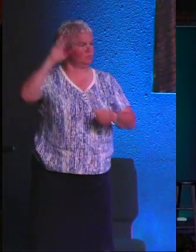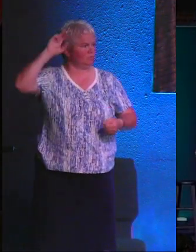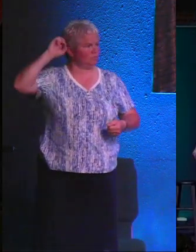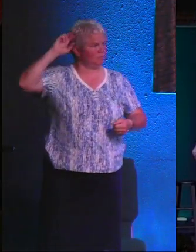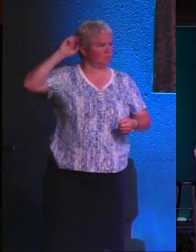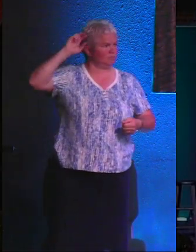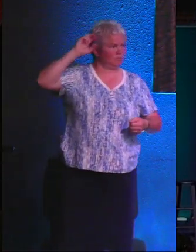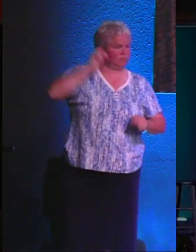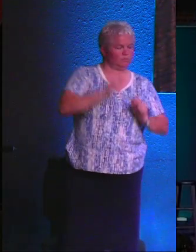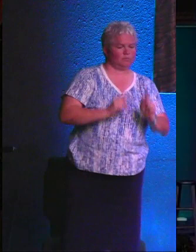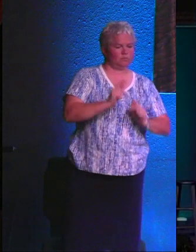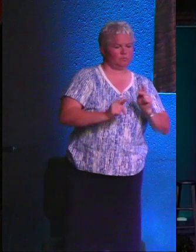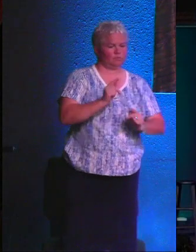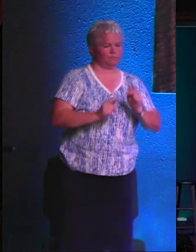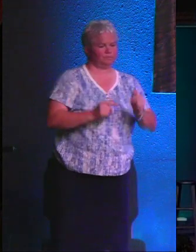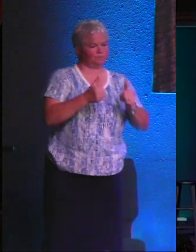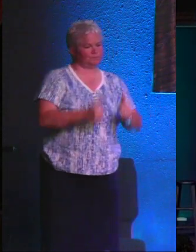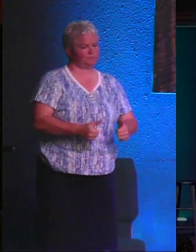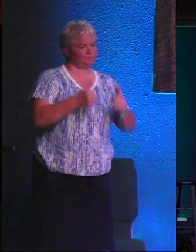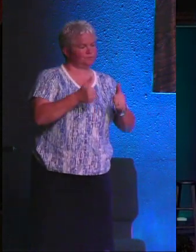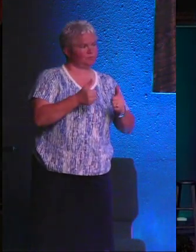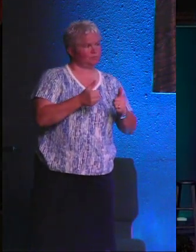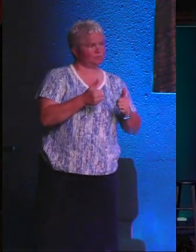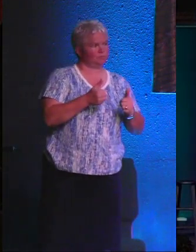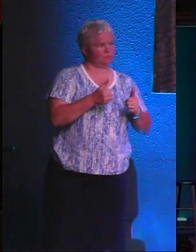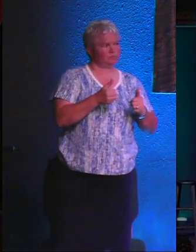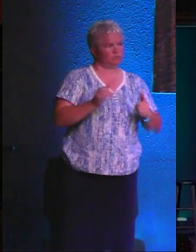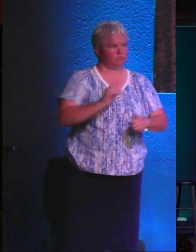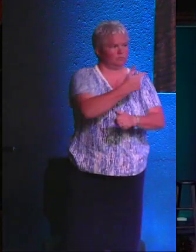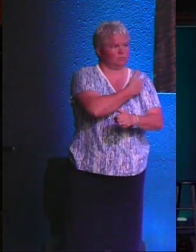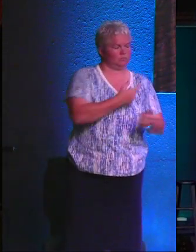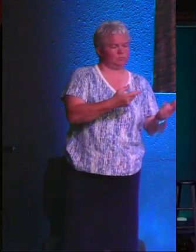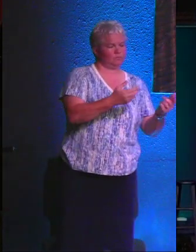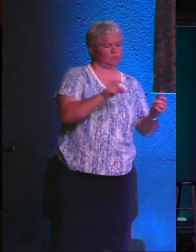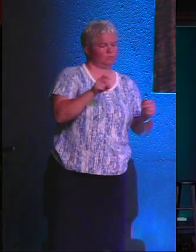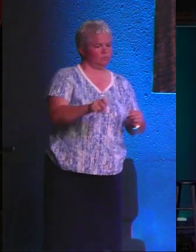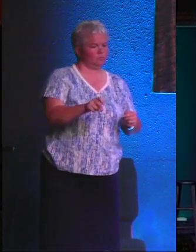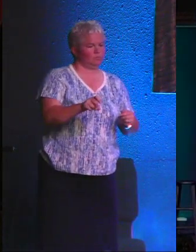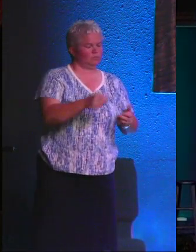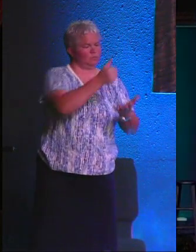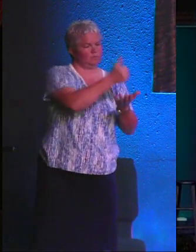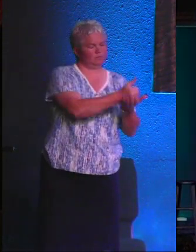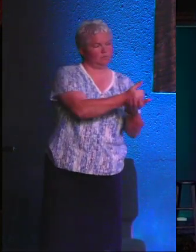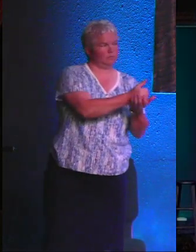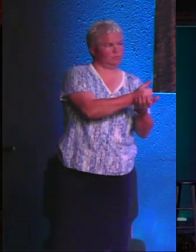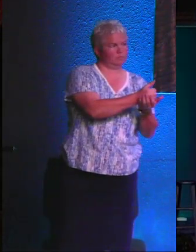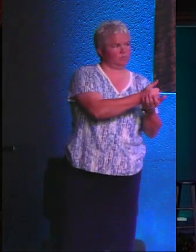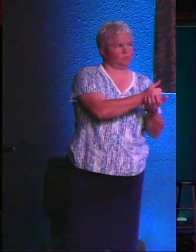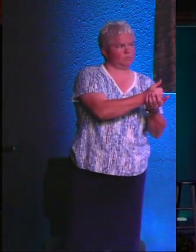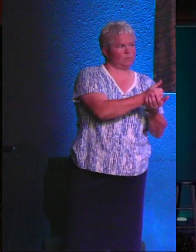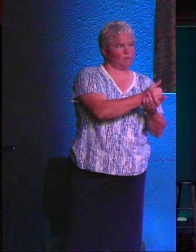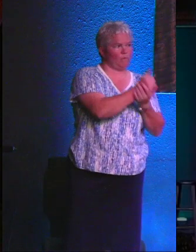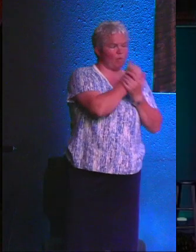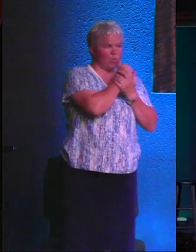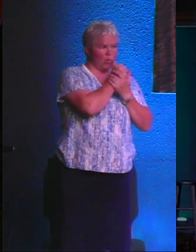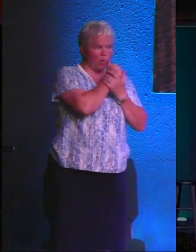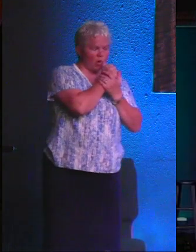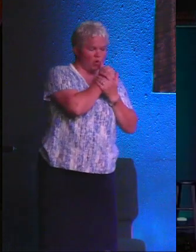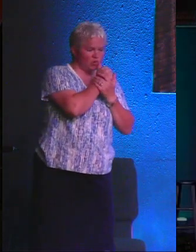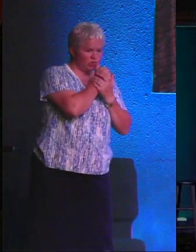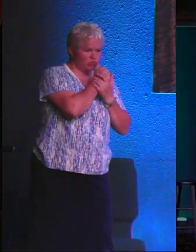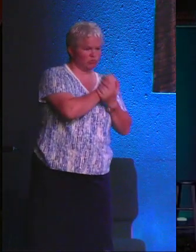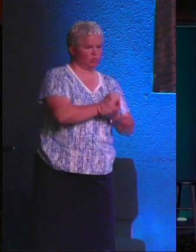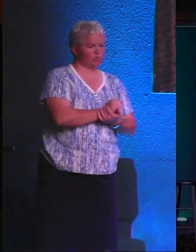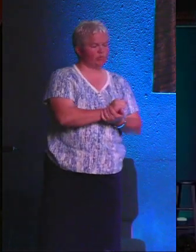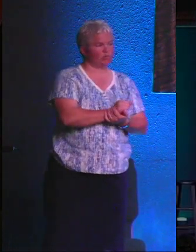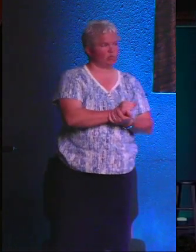to understand that there's people in our lives that we need to get involved in. Amen. Most important thing for